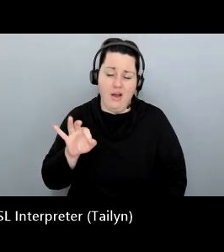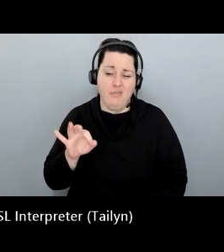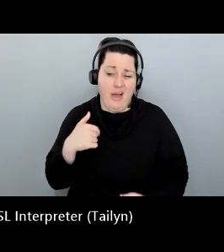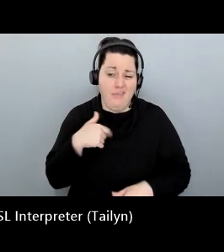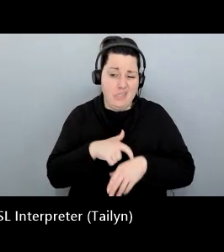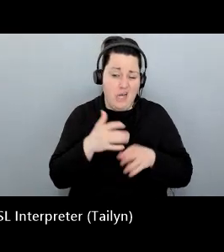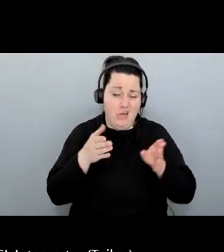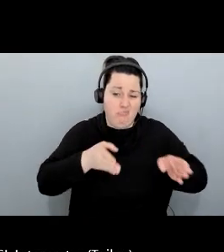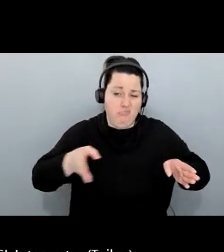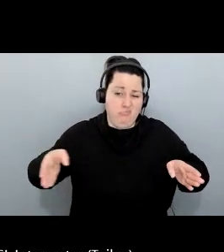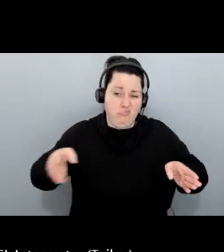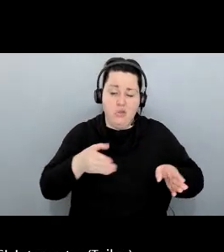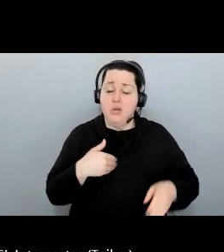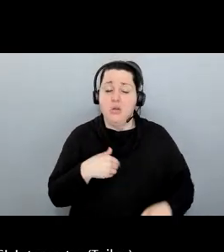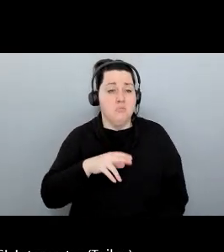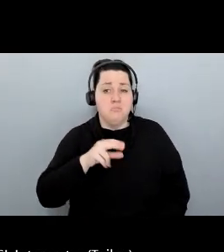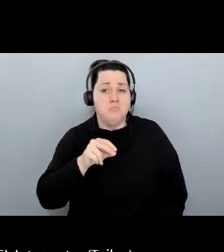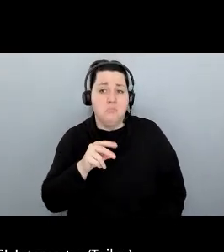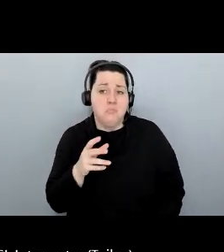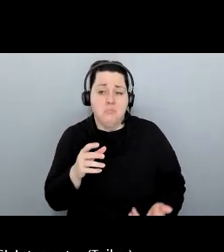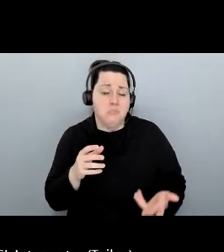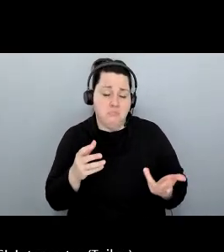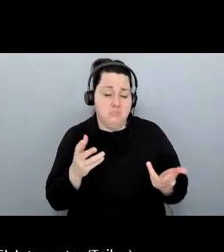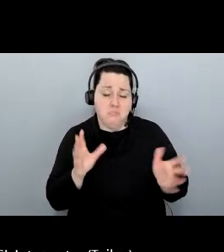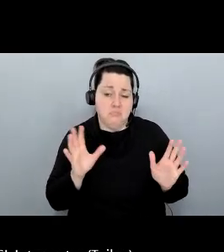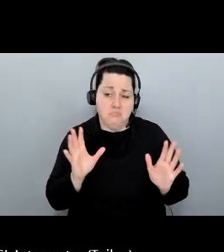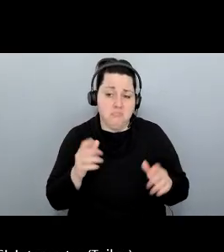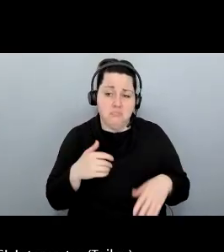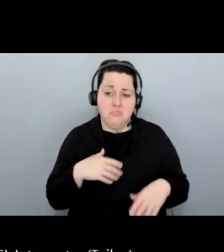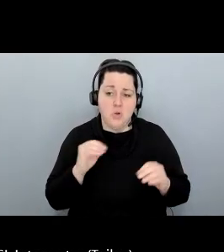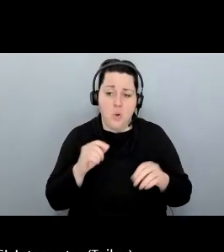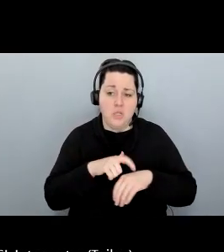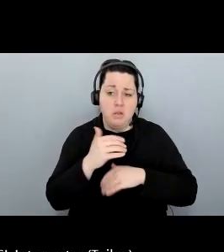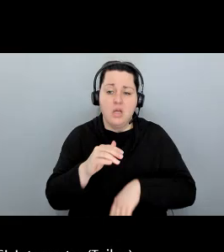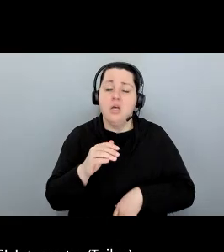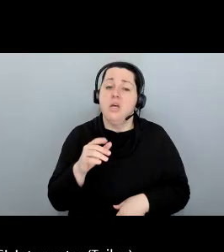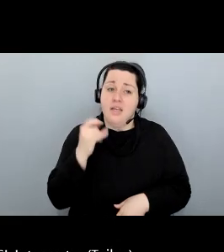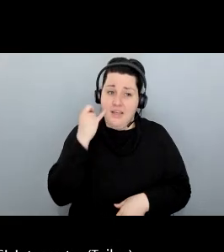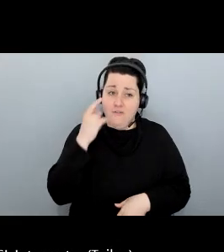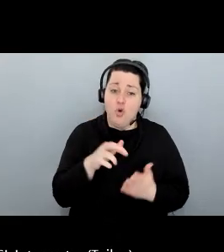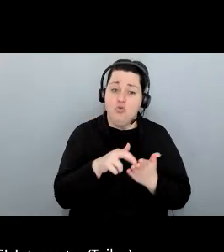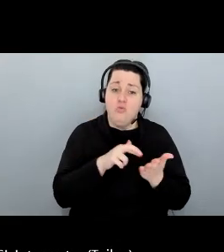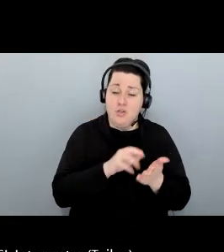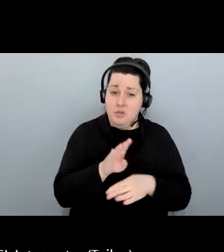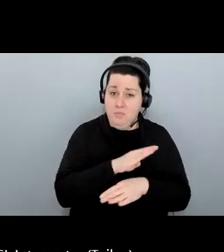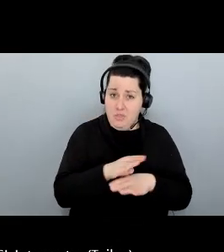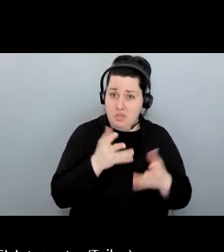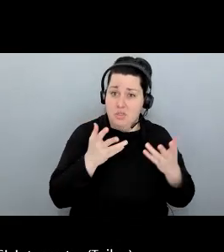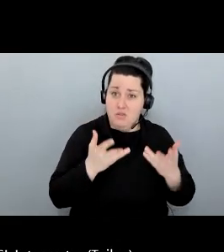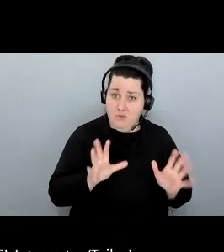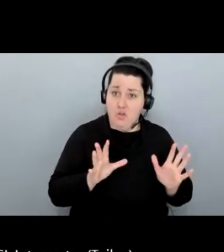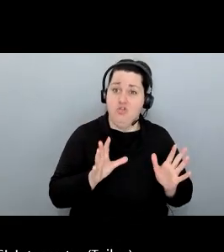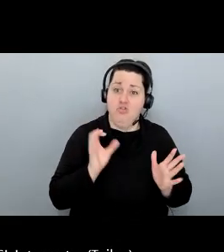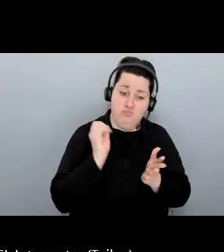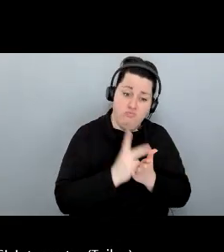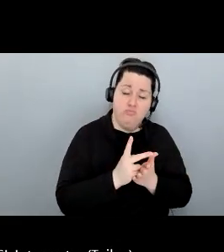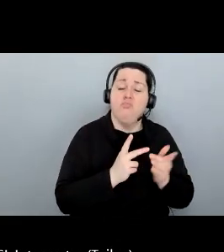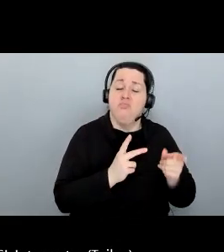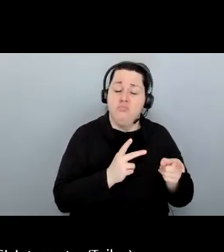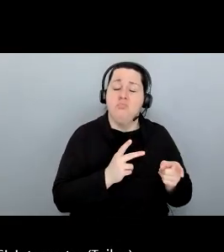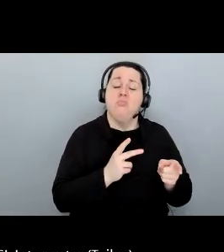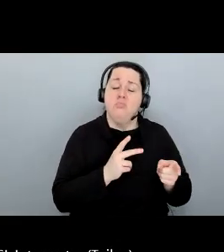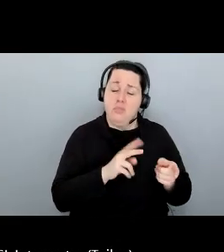Jill. No, there's not. As long as you are verified as a registered business from day one, you are